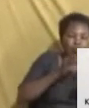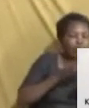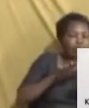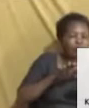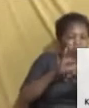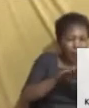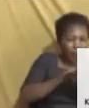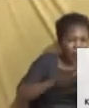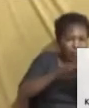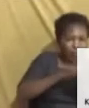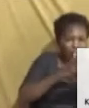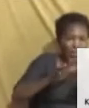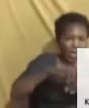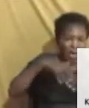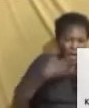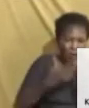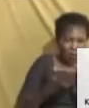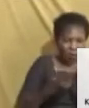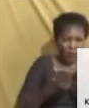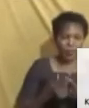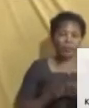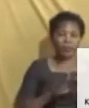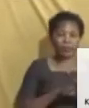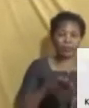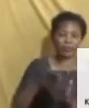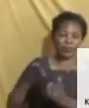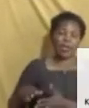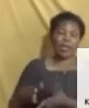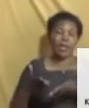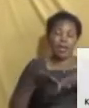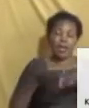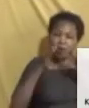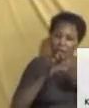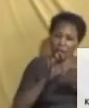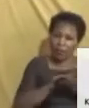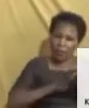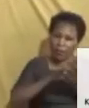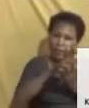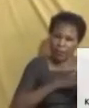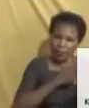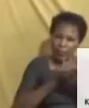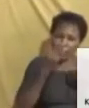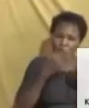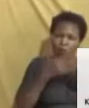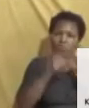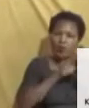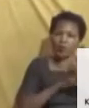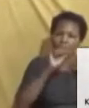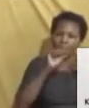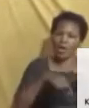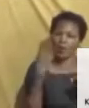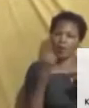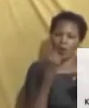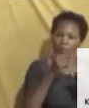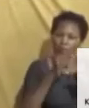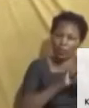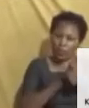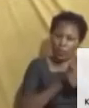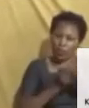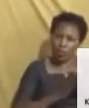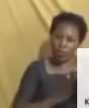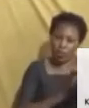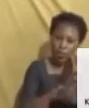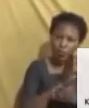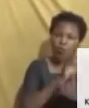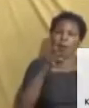Now, whether the basic structure of the Constitution can only be altered through the primary